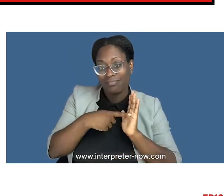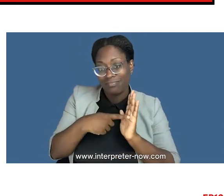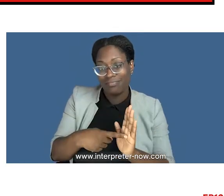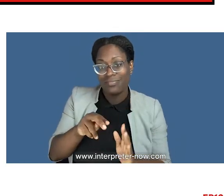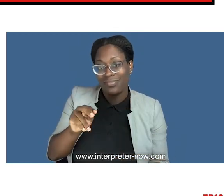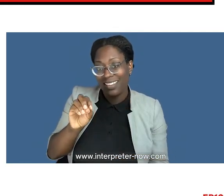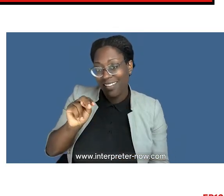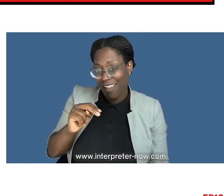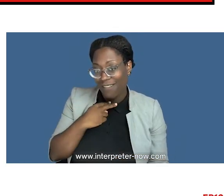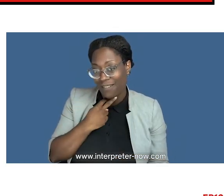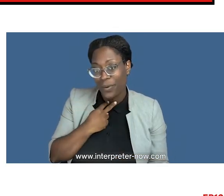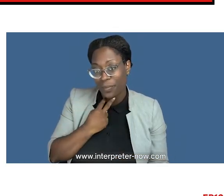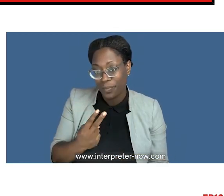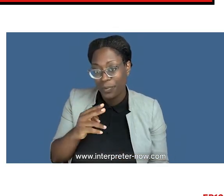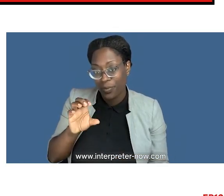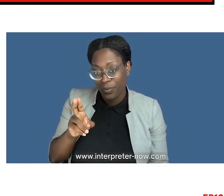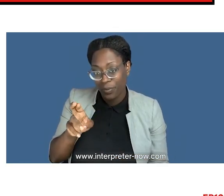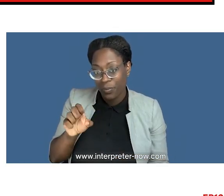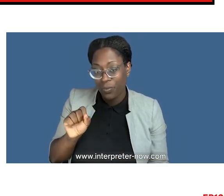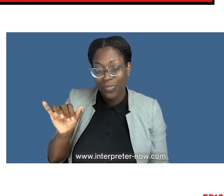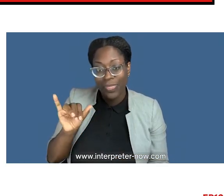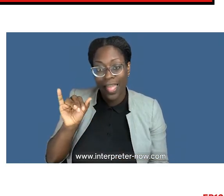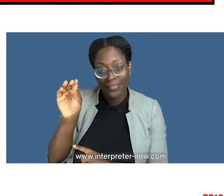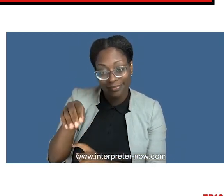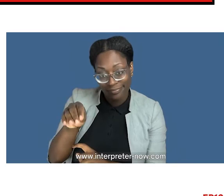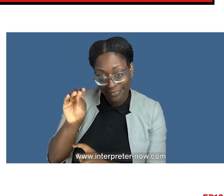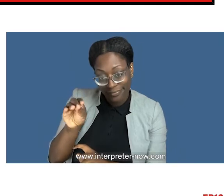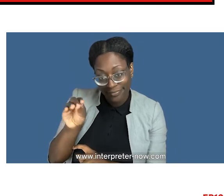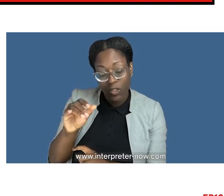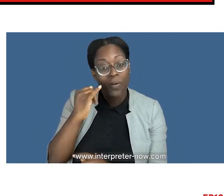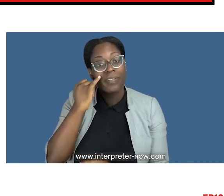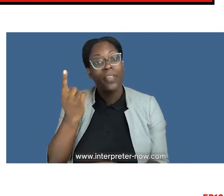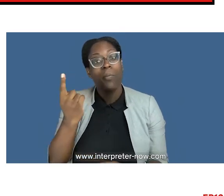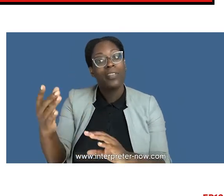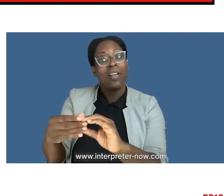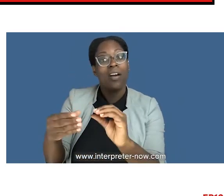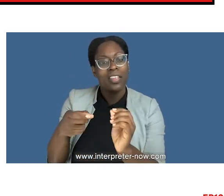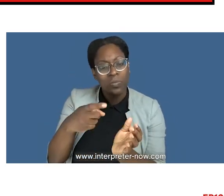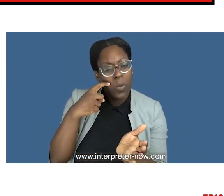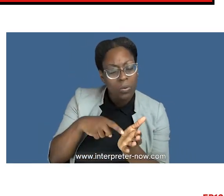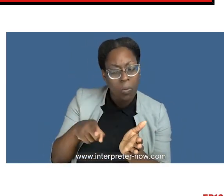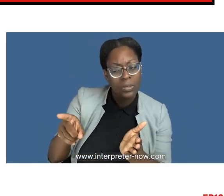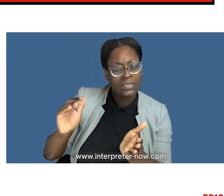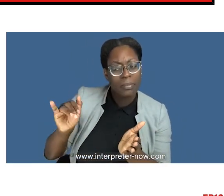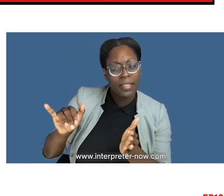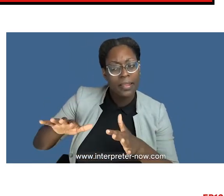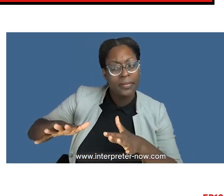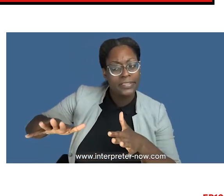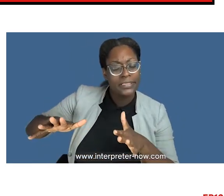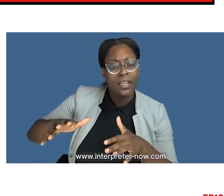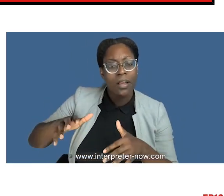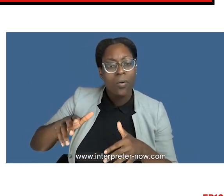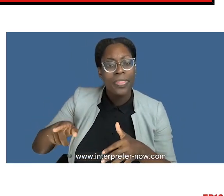makes a big difference for somebody. So the non-verbal cues that we give each other can help build our confidence in that moment. And